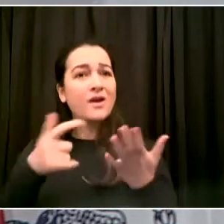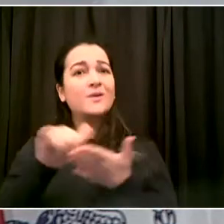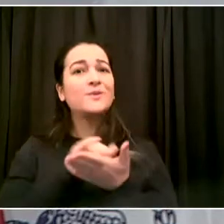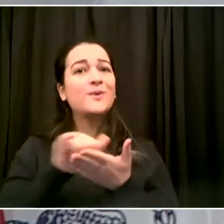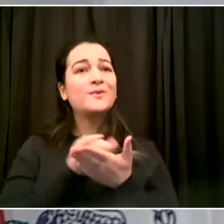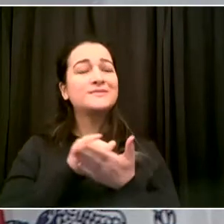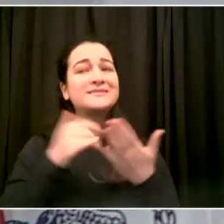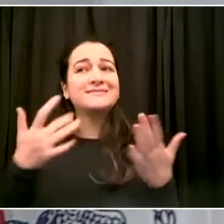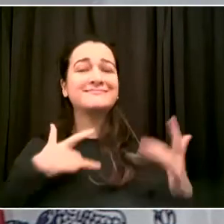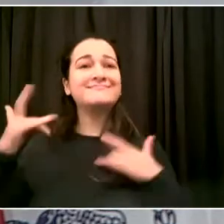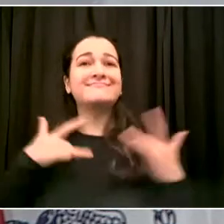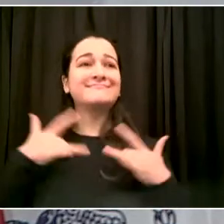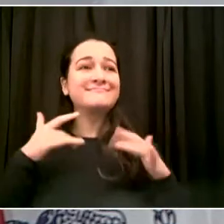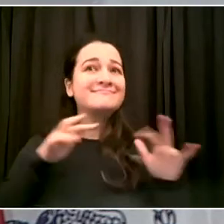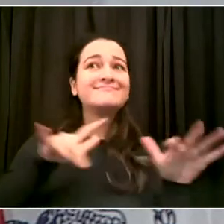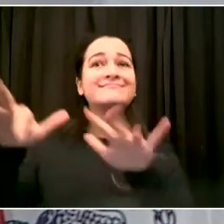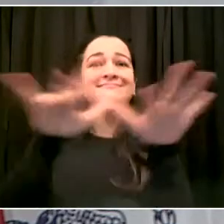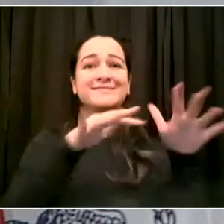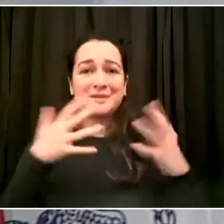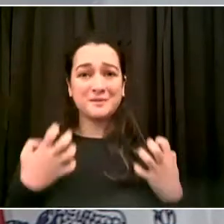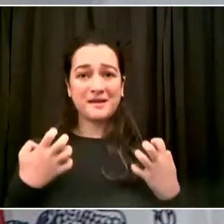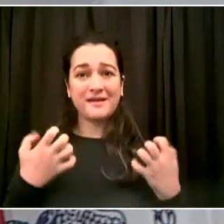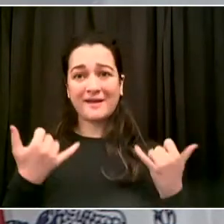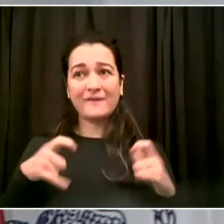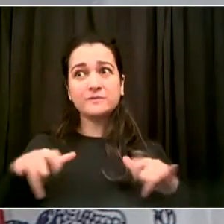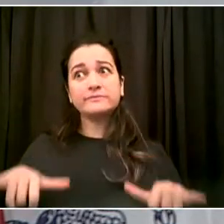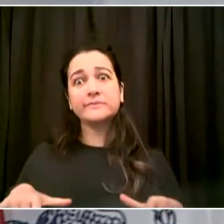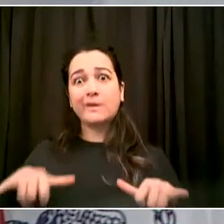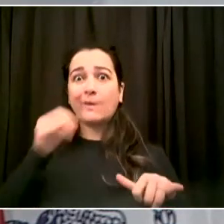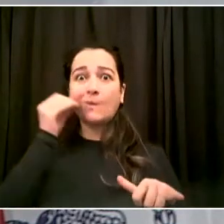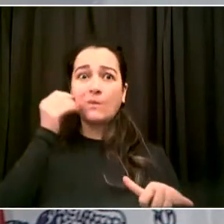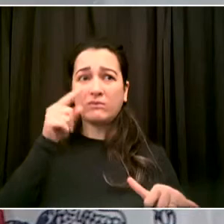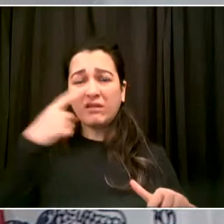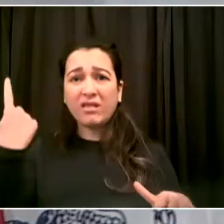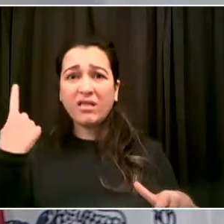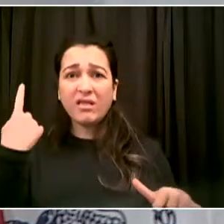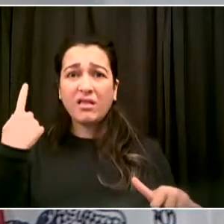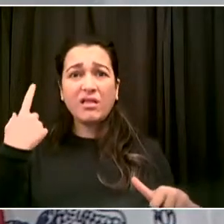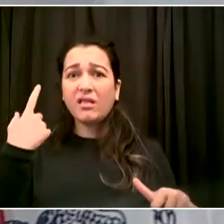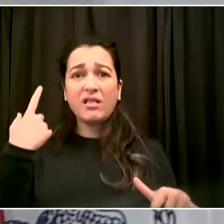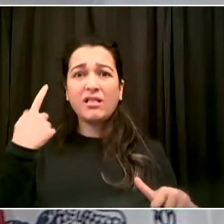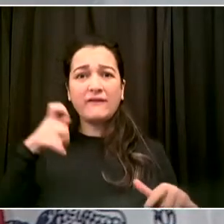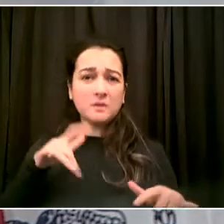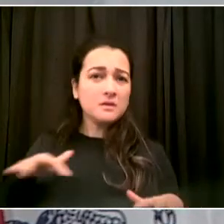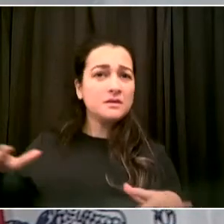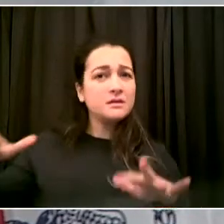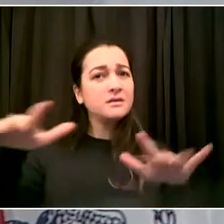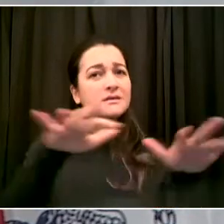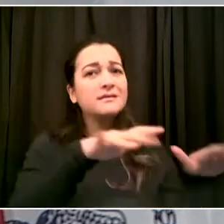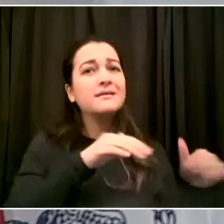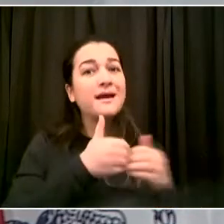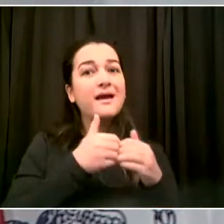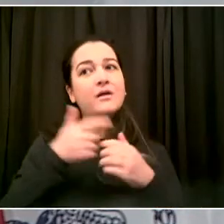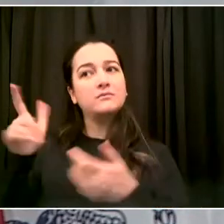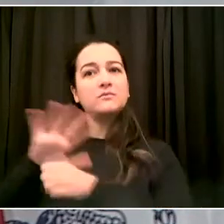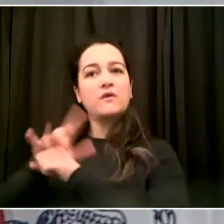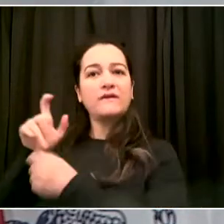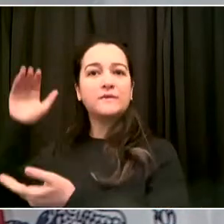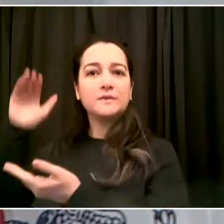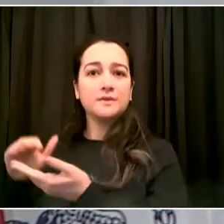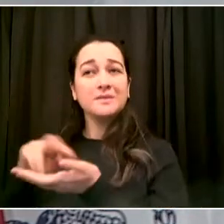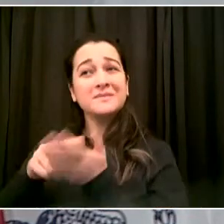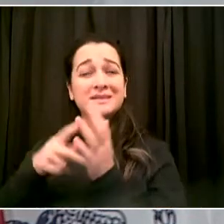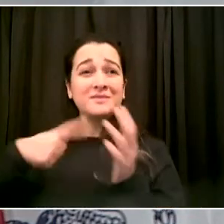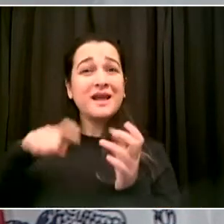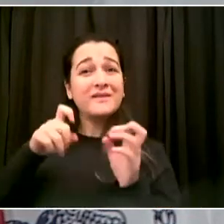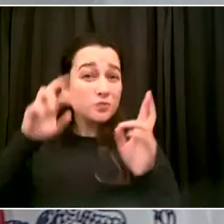of respect we need in this city for all New Yorkers, especially after what people have been through in this horrible last year,